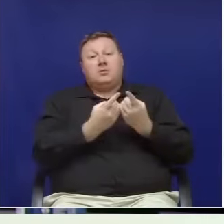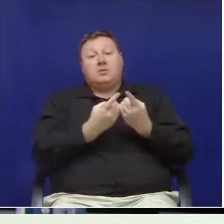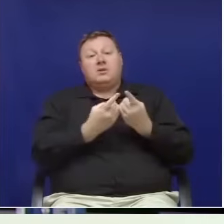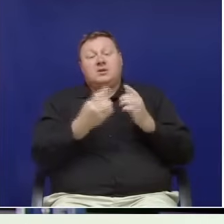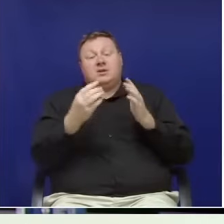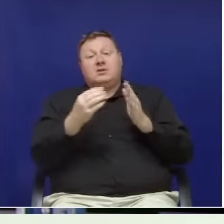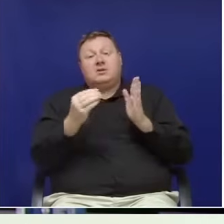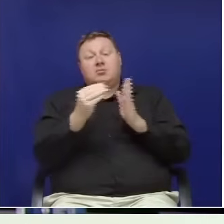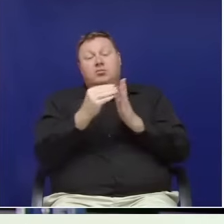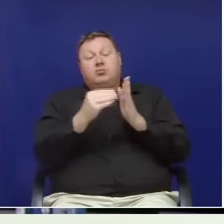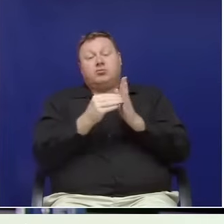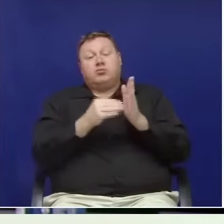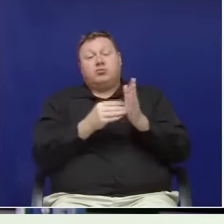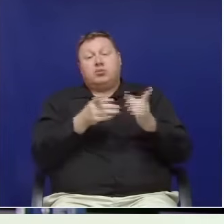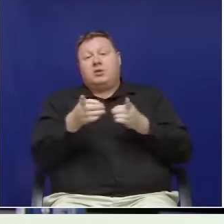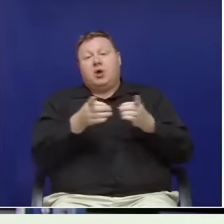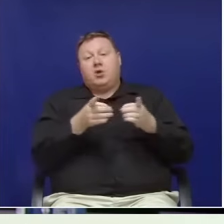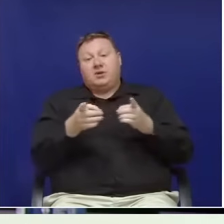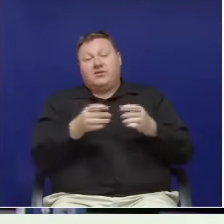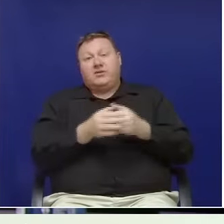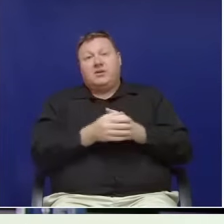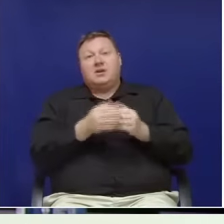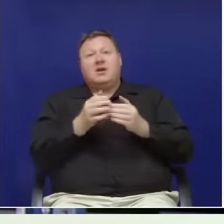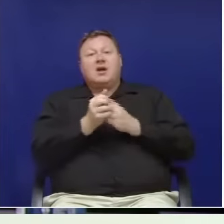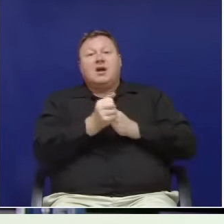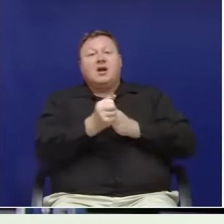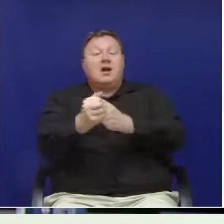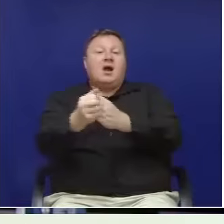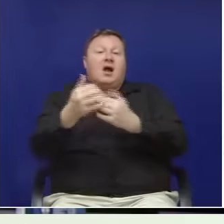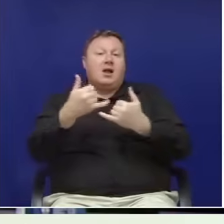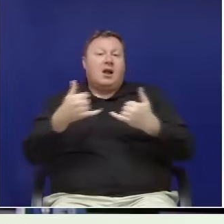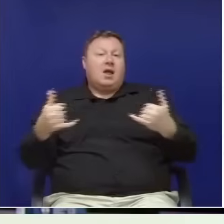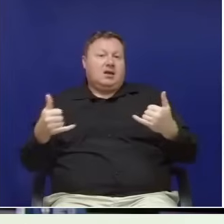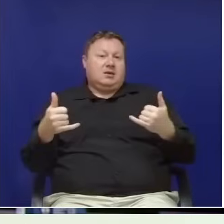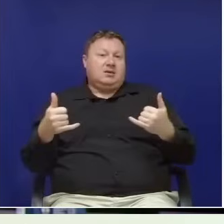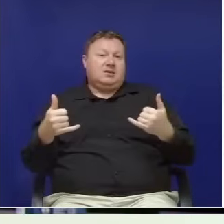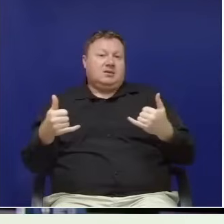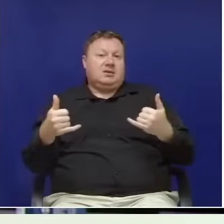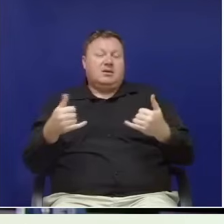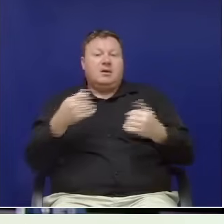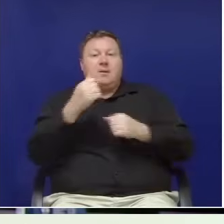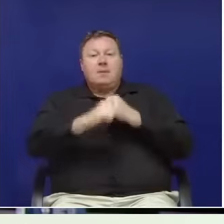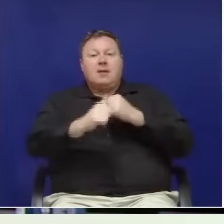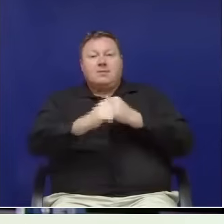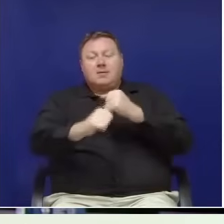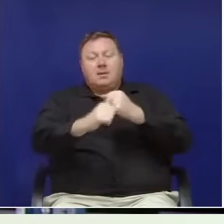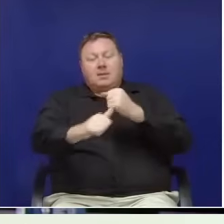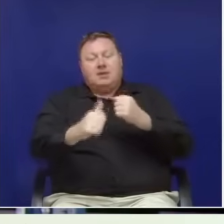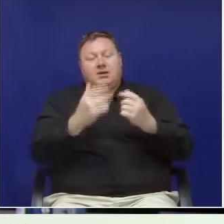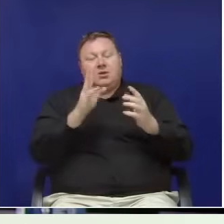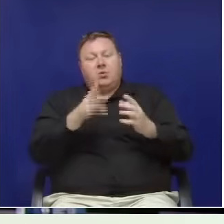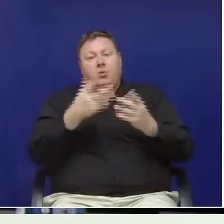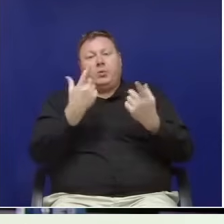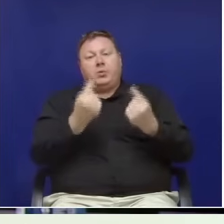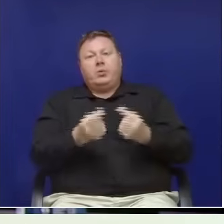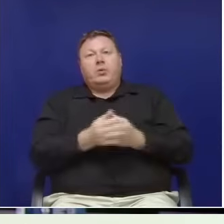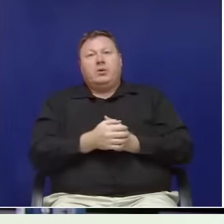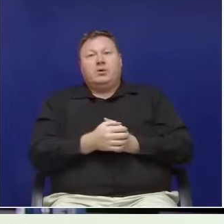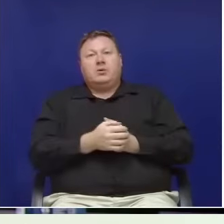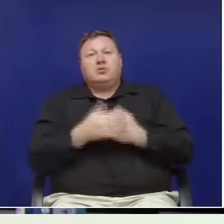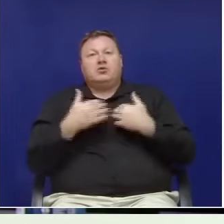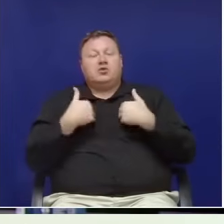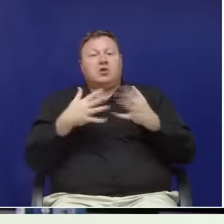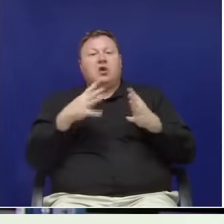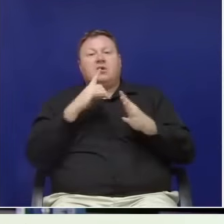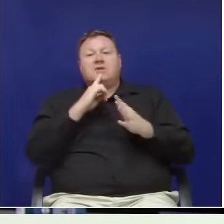those directives and guidelines in the coming months, 1 month or two, where we start to say within